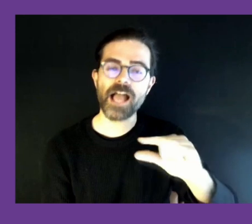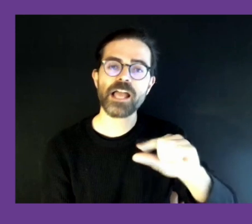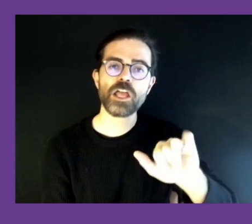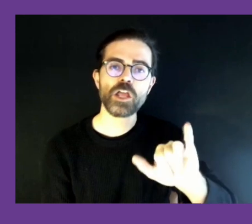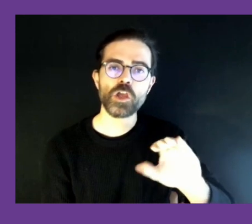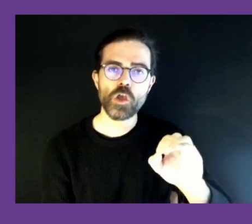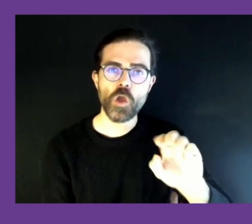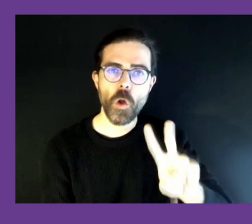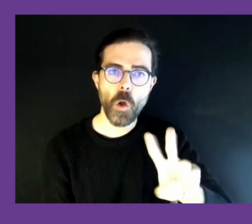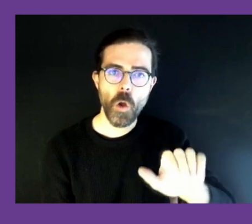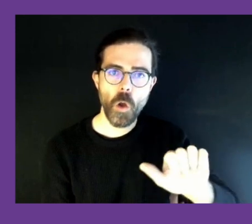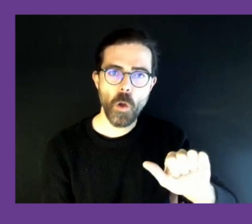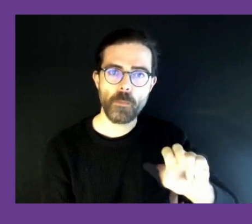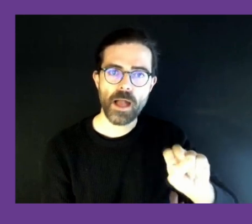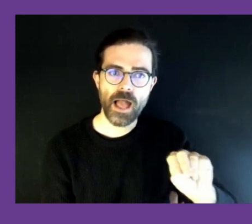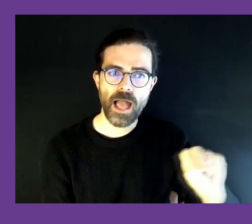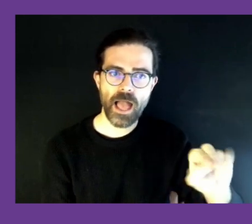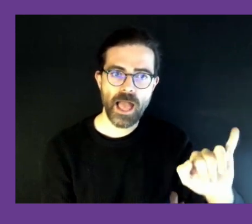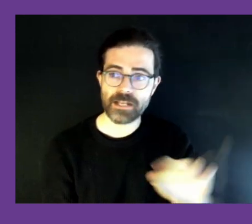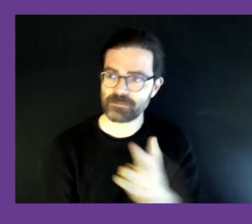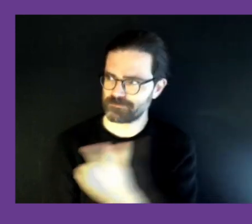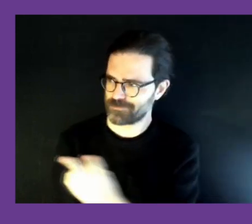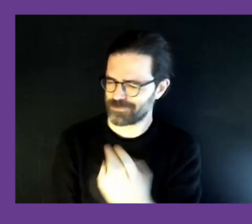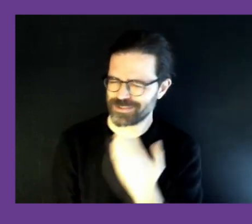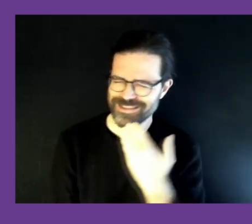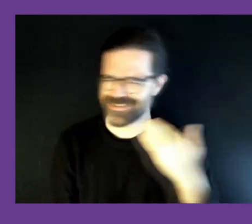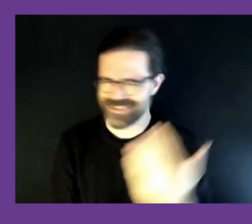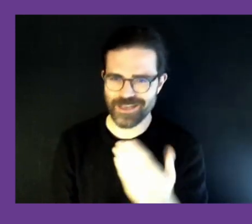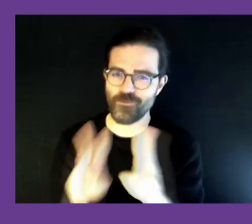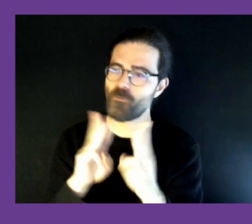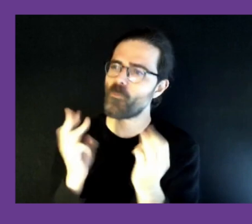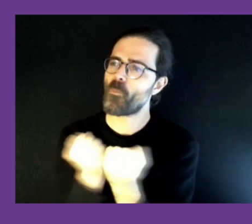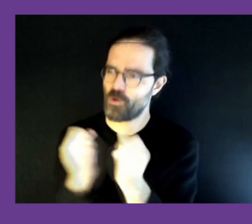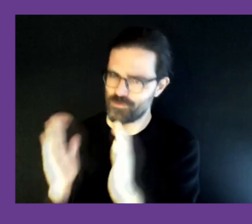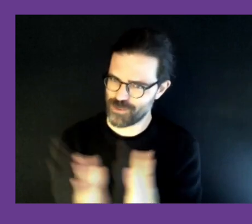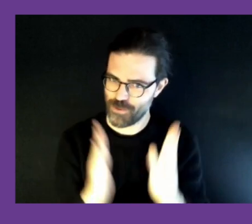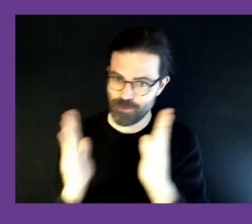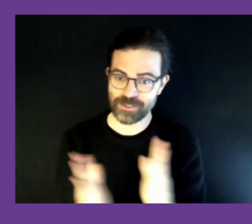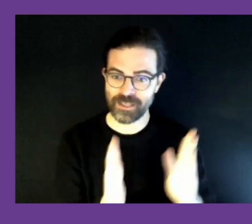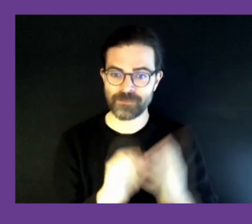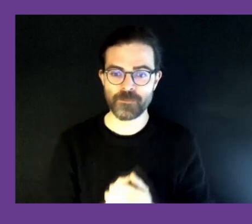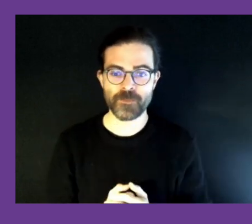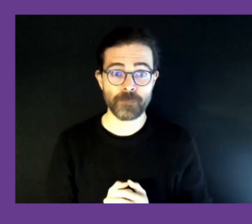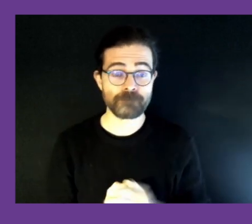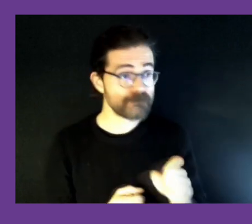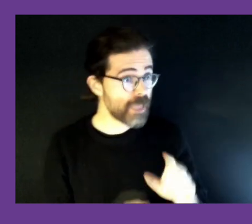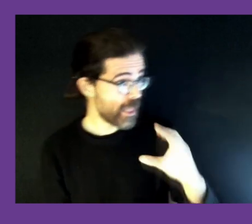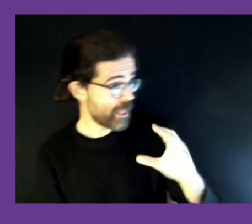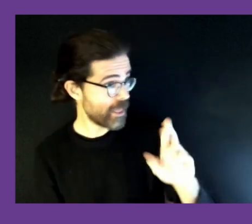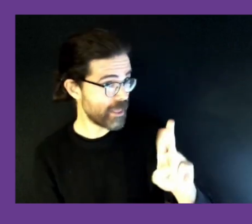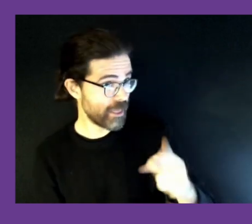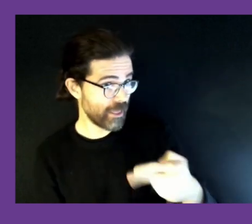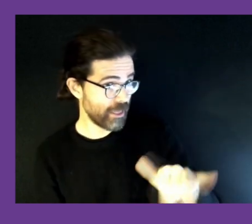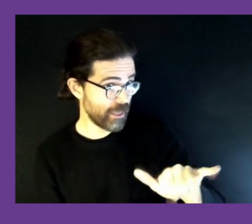workshop. Thanks a lot, Jesus. Chiara, are you there? Yes, good morning, everyone. And